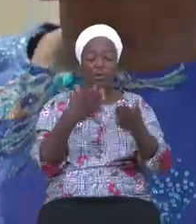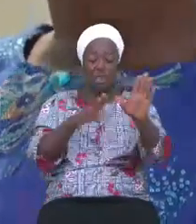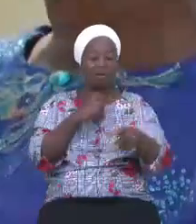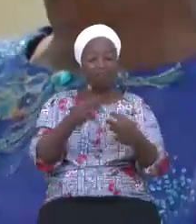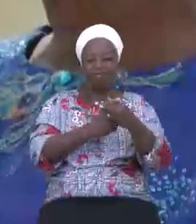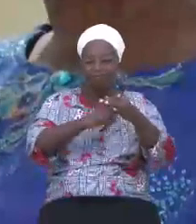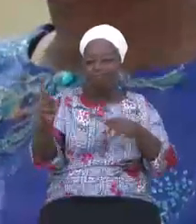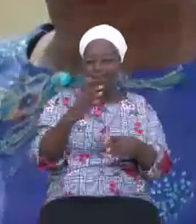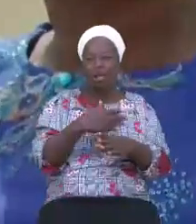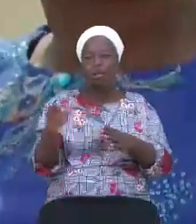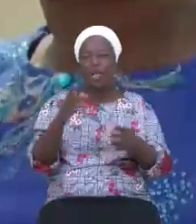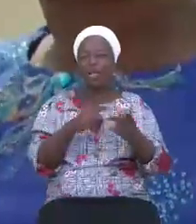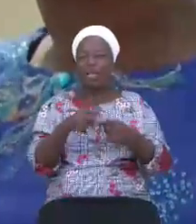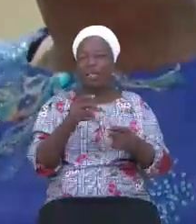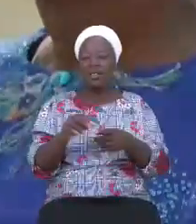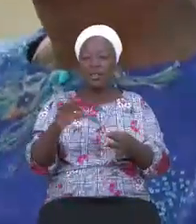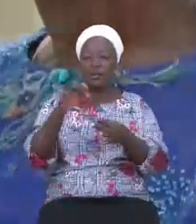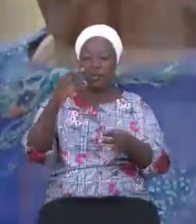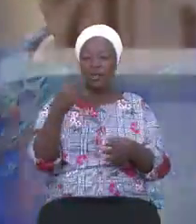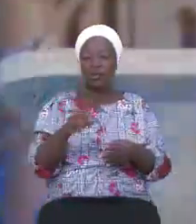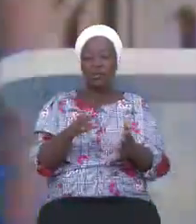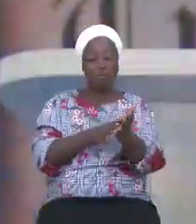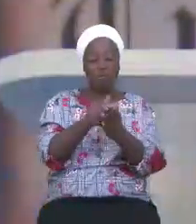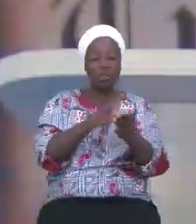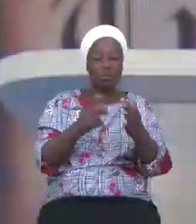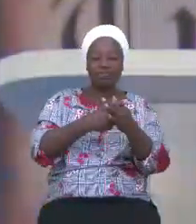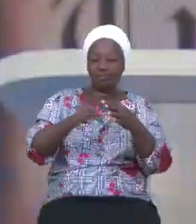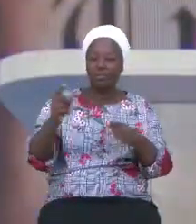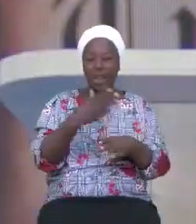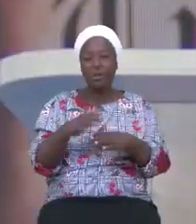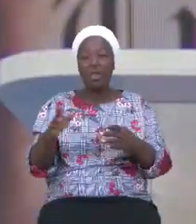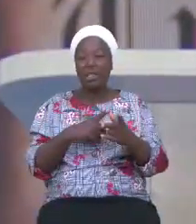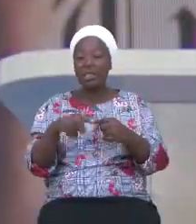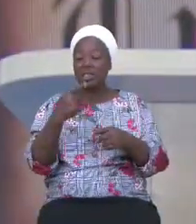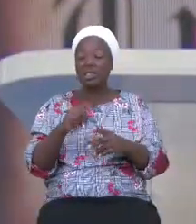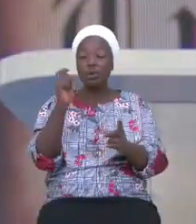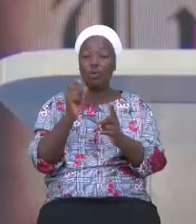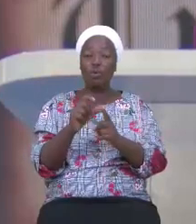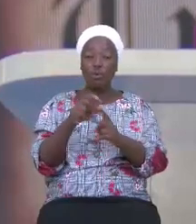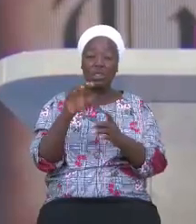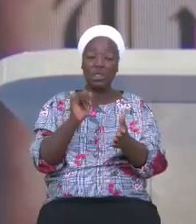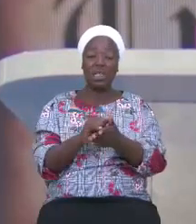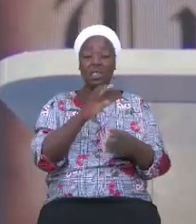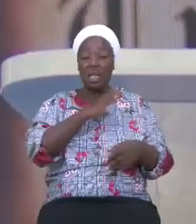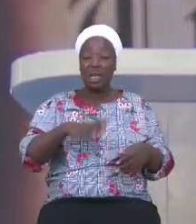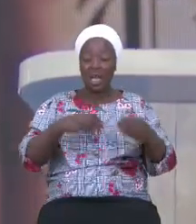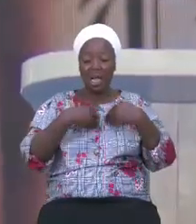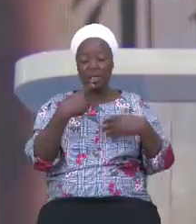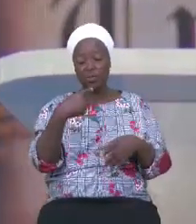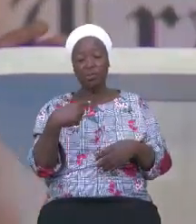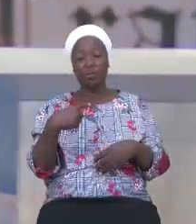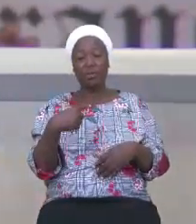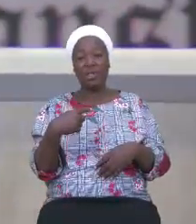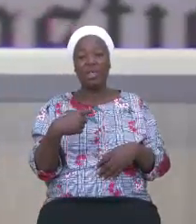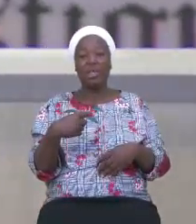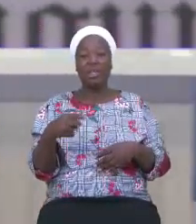away, and the spirit of weakness will vanish away. The words that Christ has spoken, they